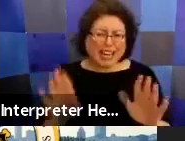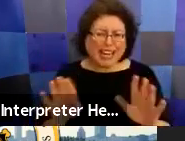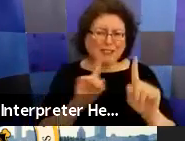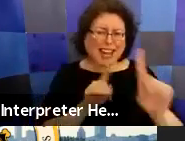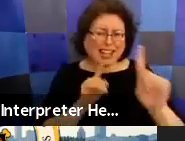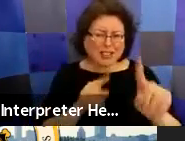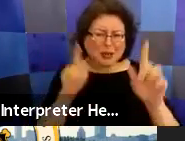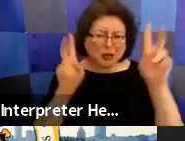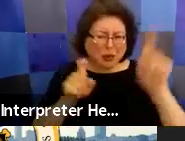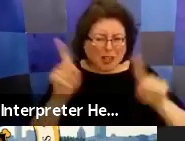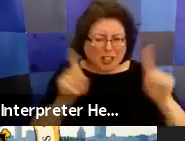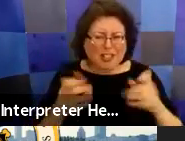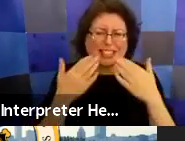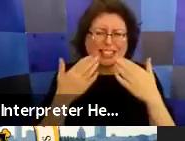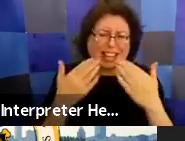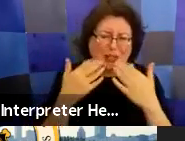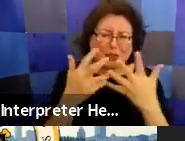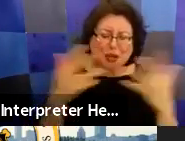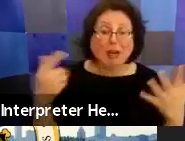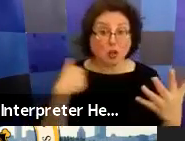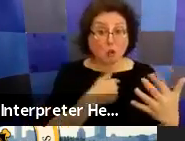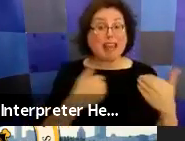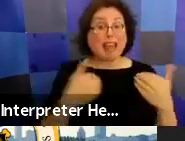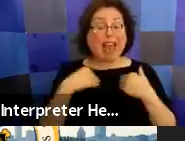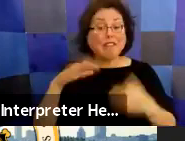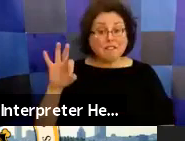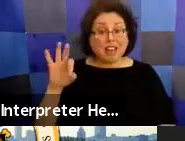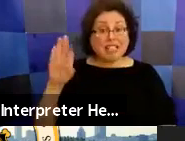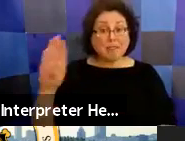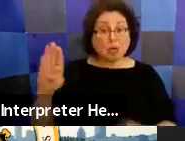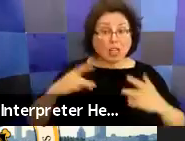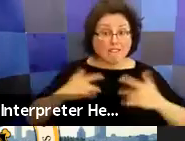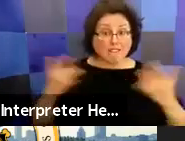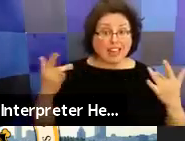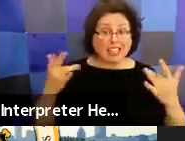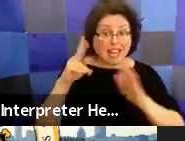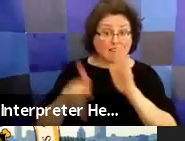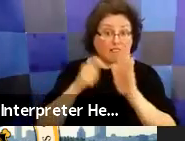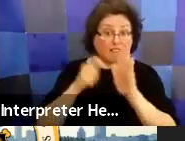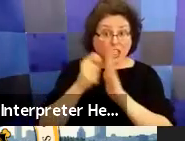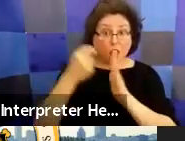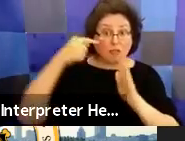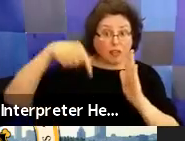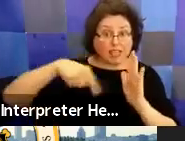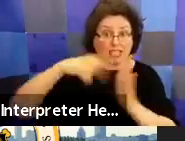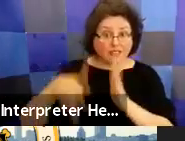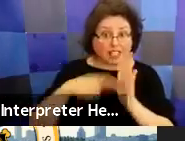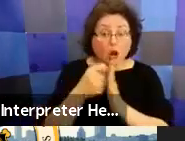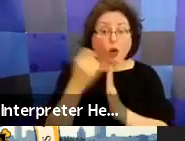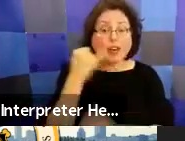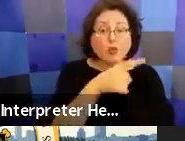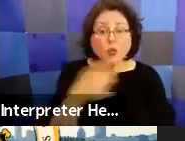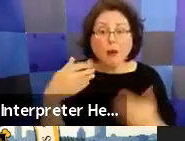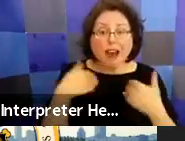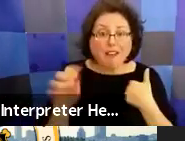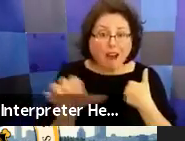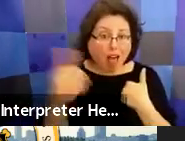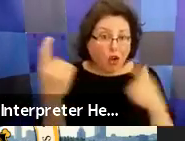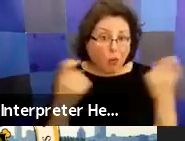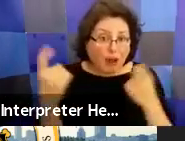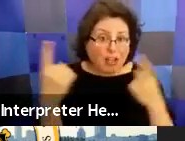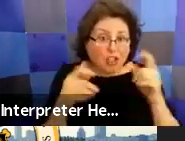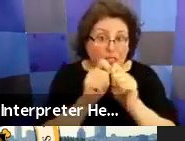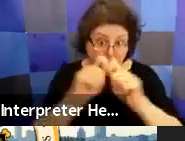know, we have a Facebook event and a video for this video. So if you come up with some other questions, feel free to post